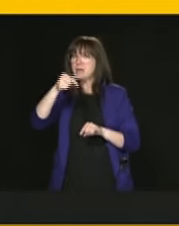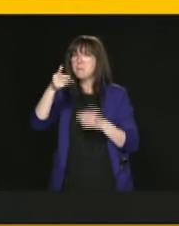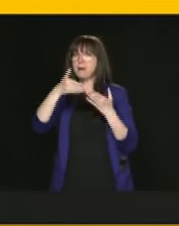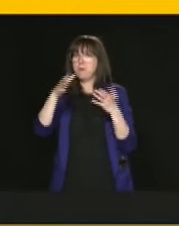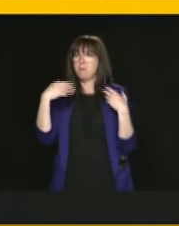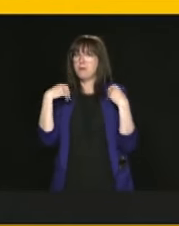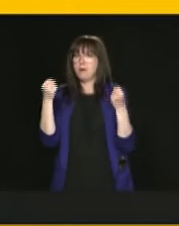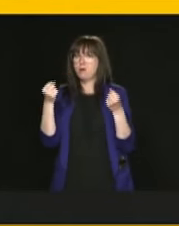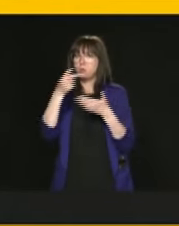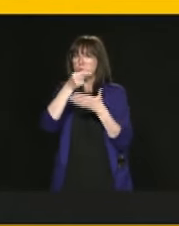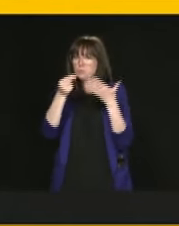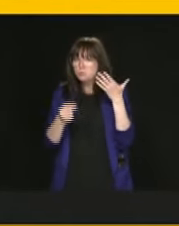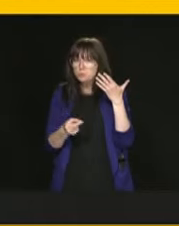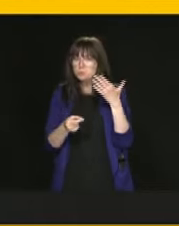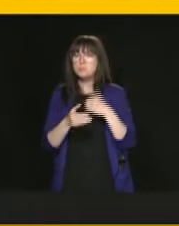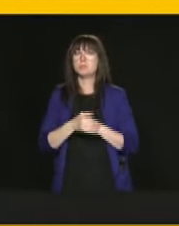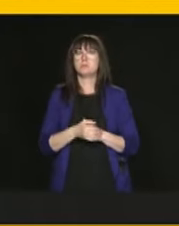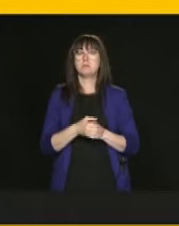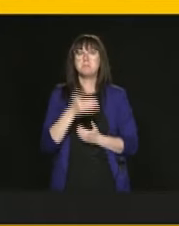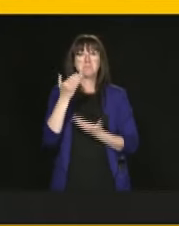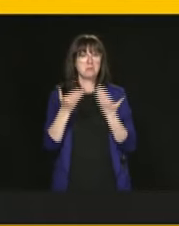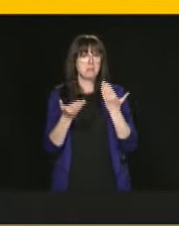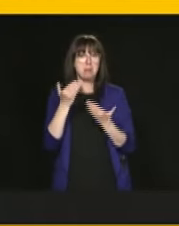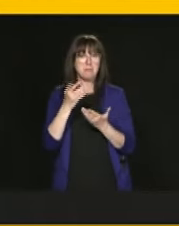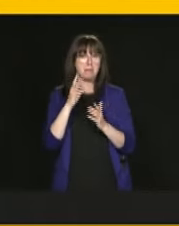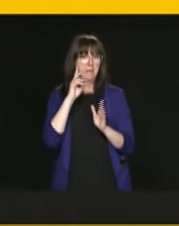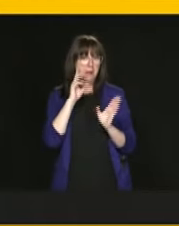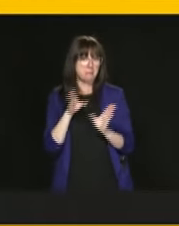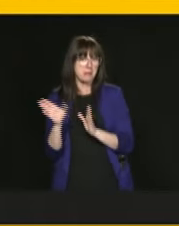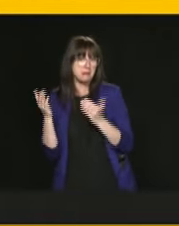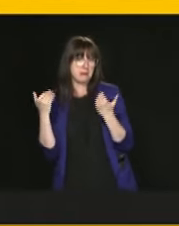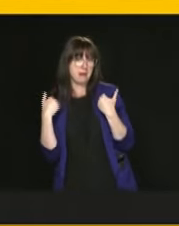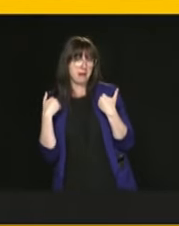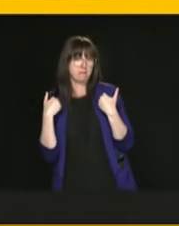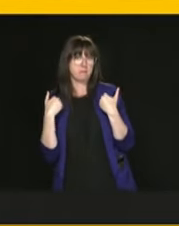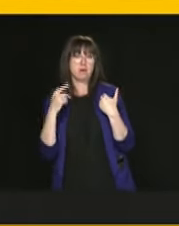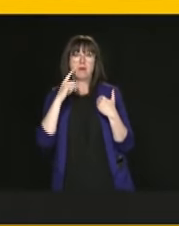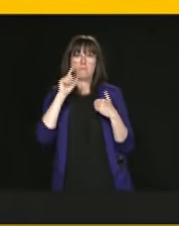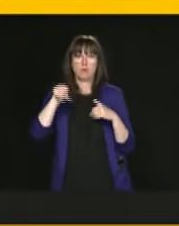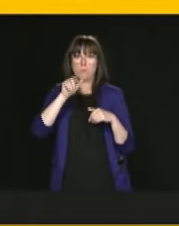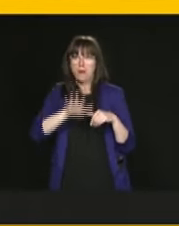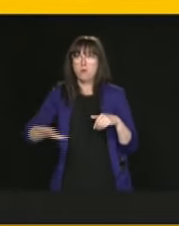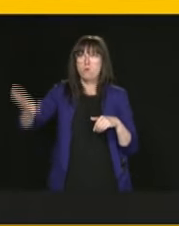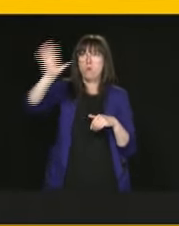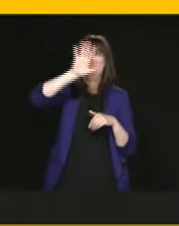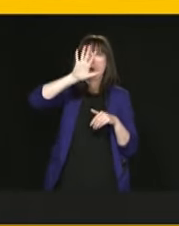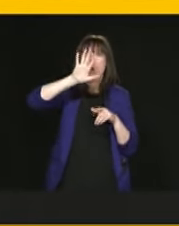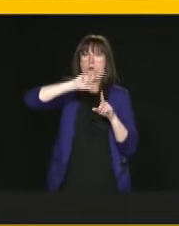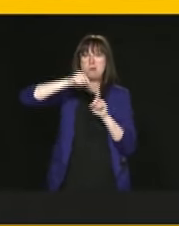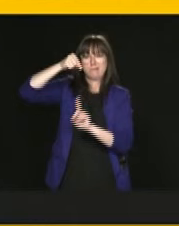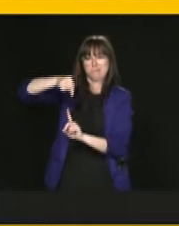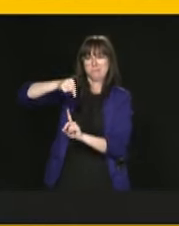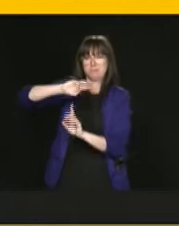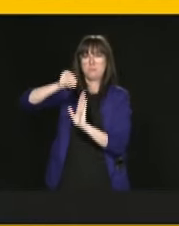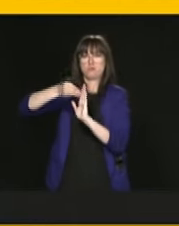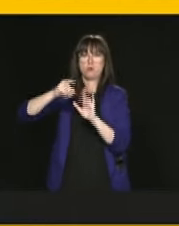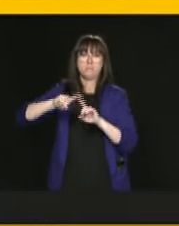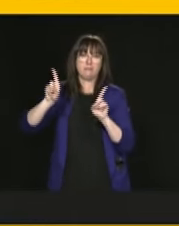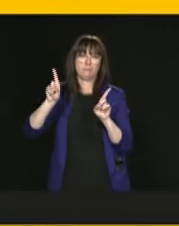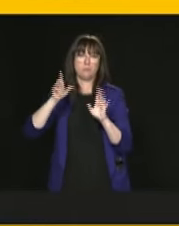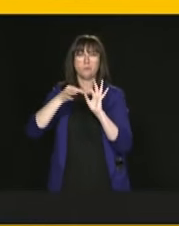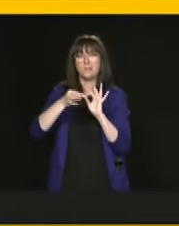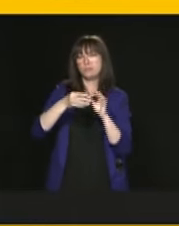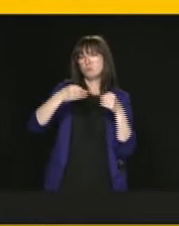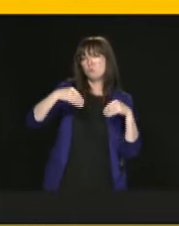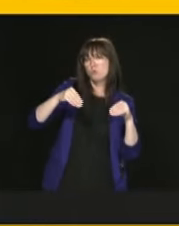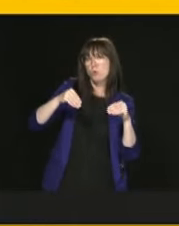schedule for all of Quebec, but it may be a bit different for Montreal, for stores and shops, for example, because the situation is different